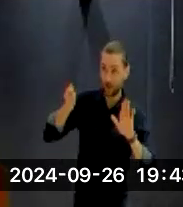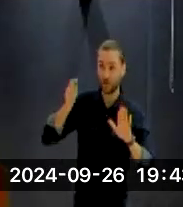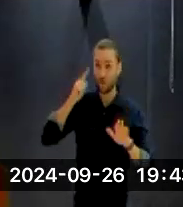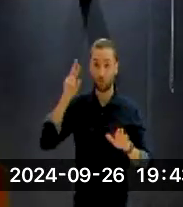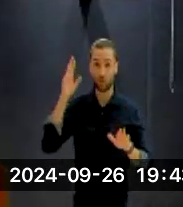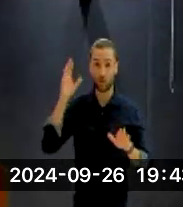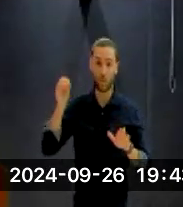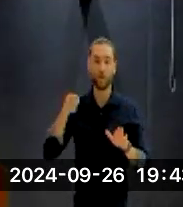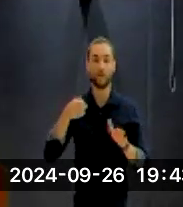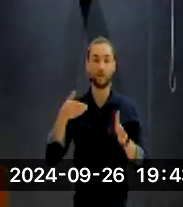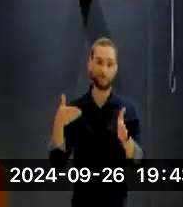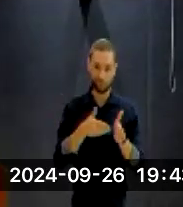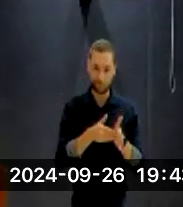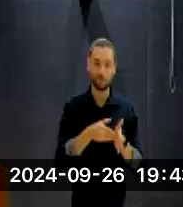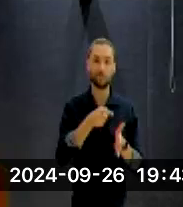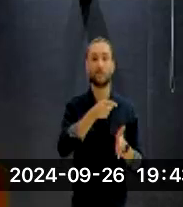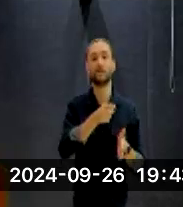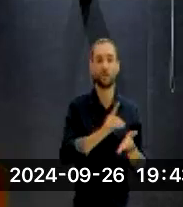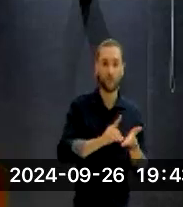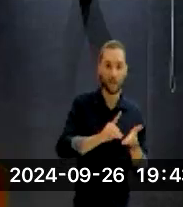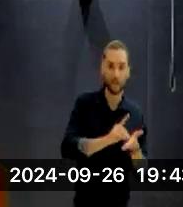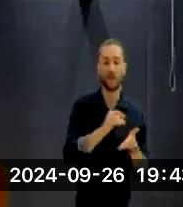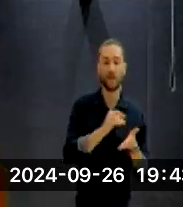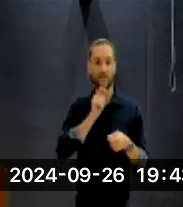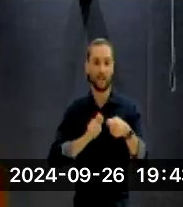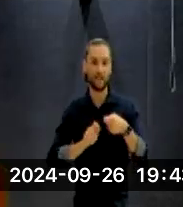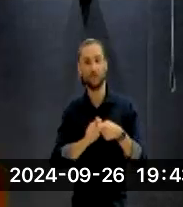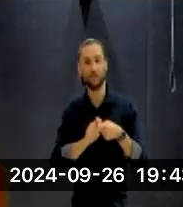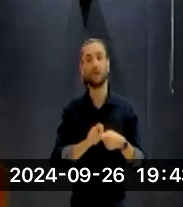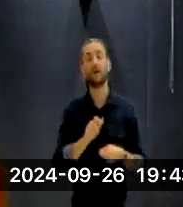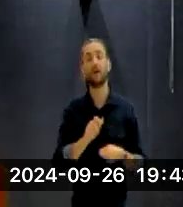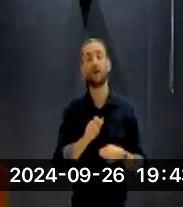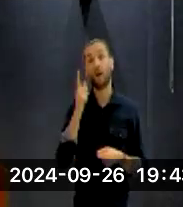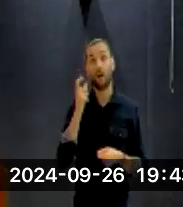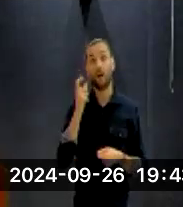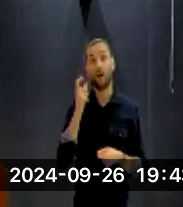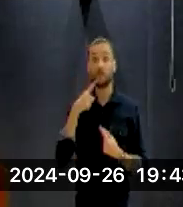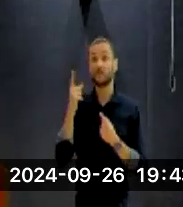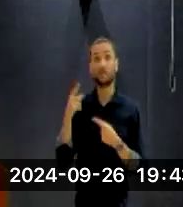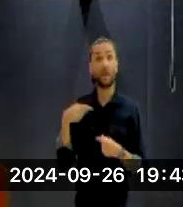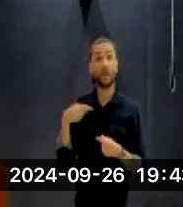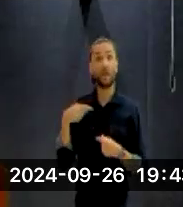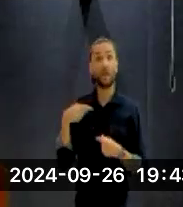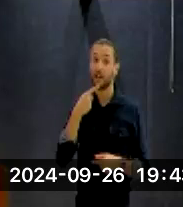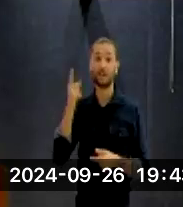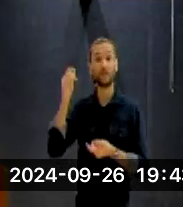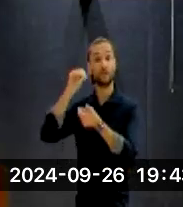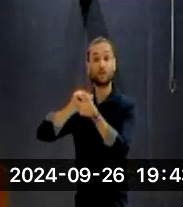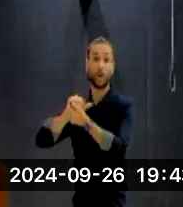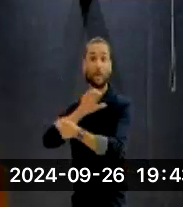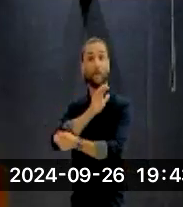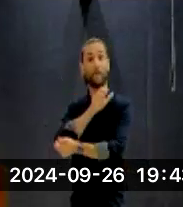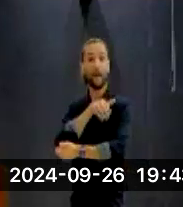stop discrimination and retaliation. And in response, their Joint Powers Authority